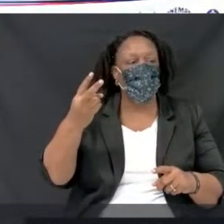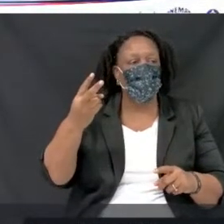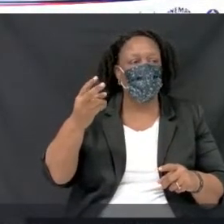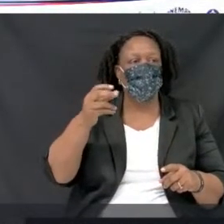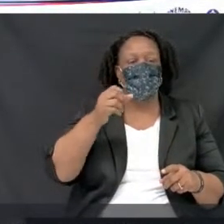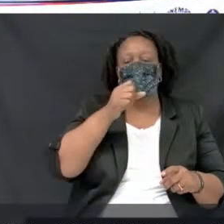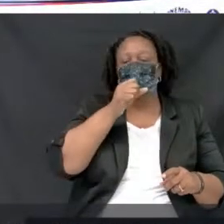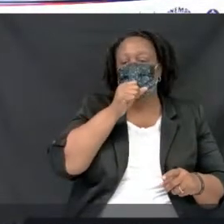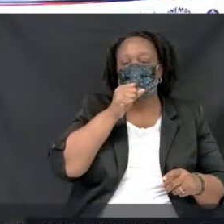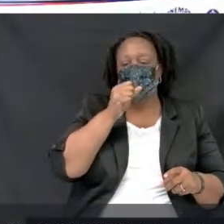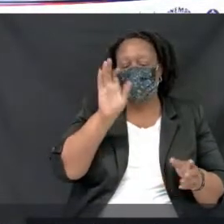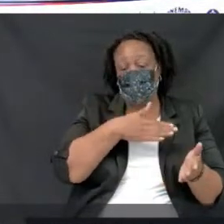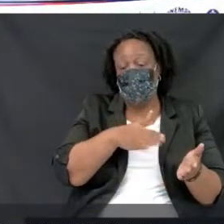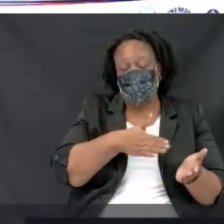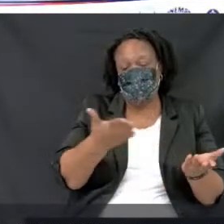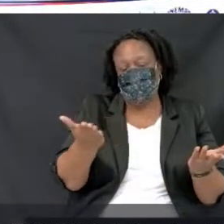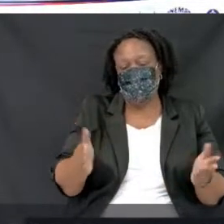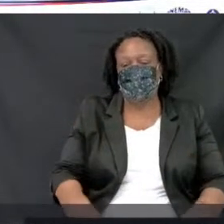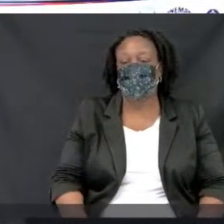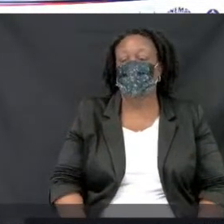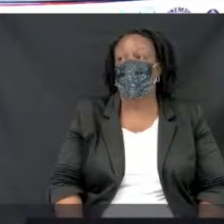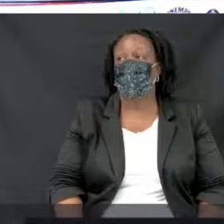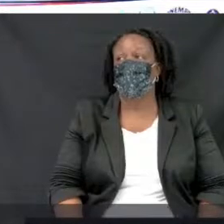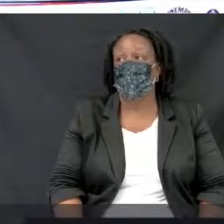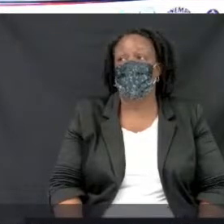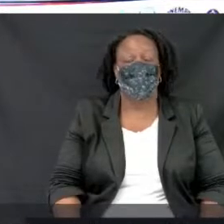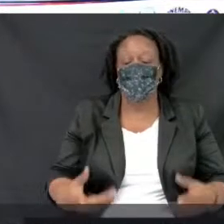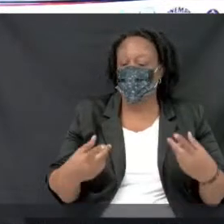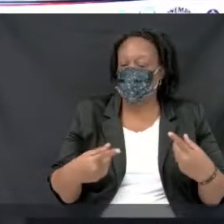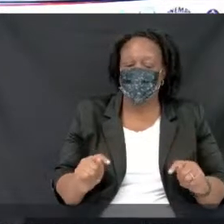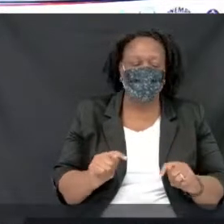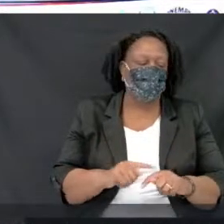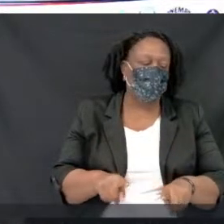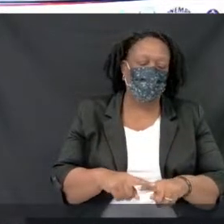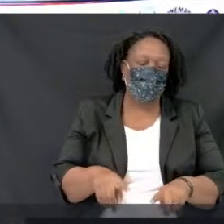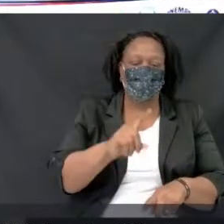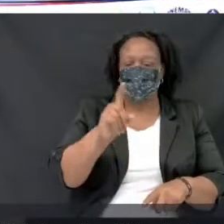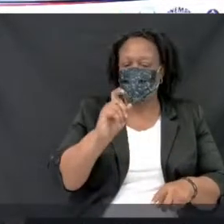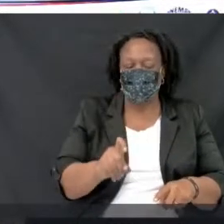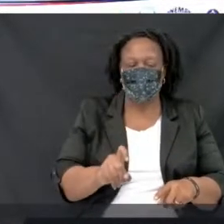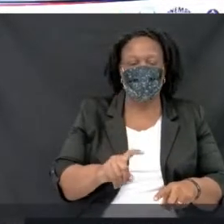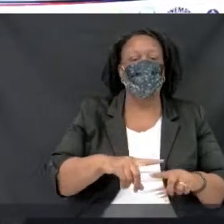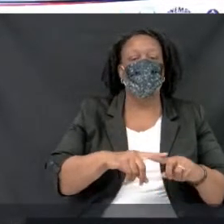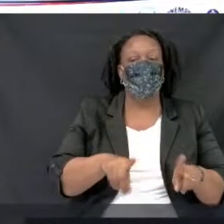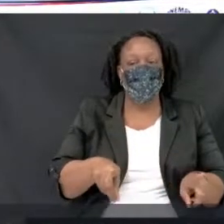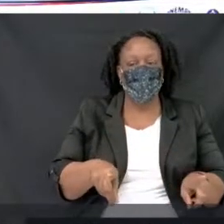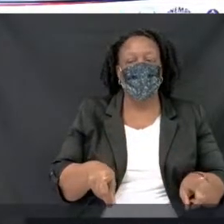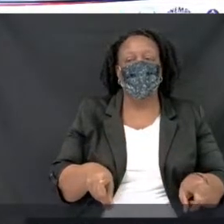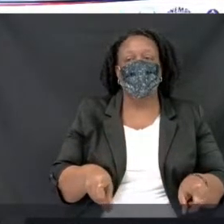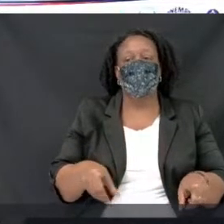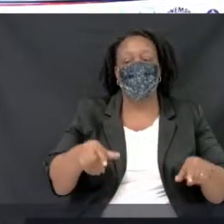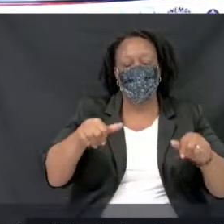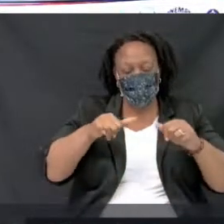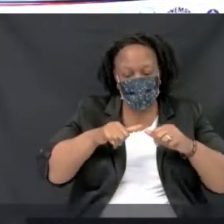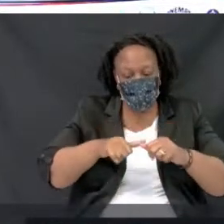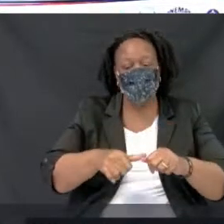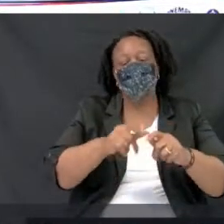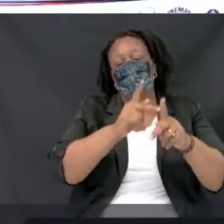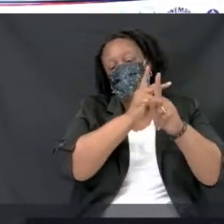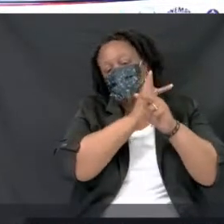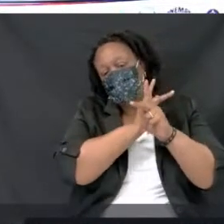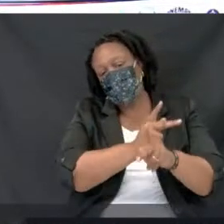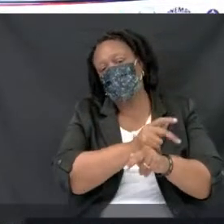change anything. And so you can try and ask as many questions as possible, but the rules remain the same. We need to